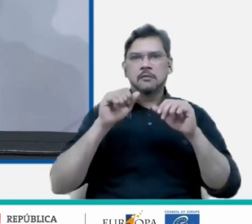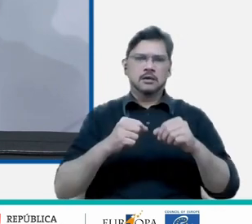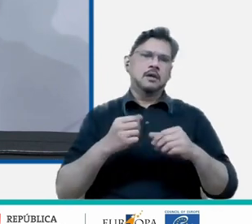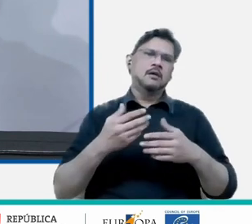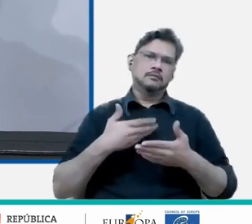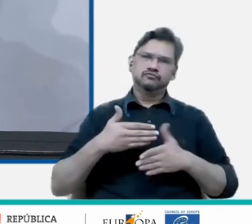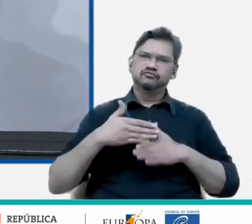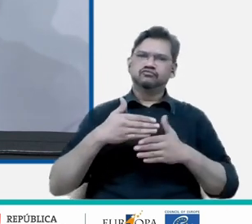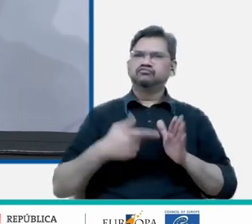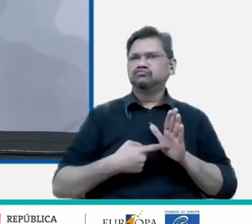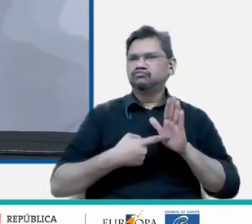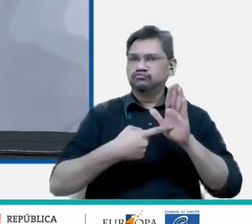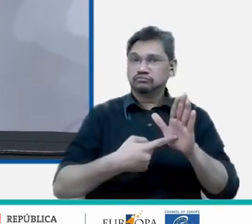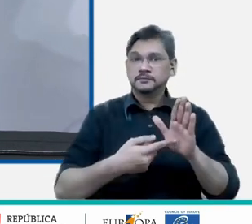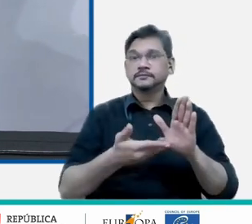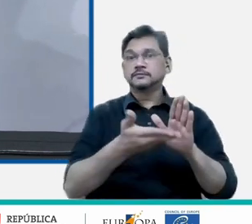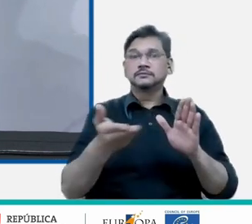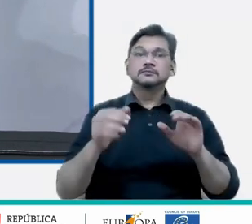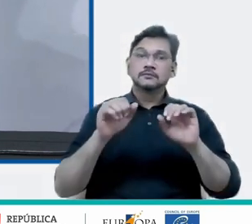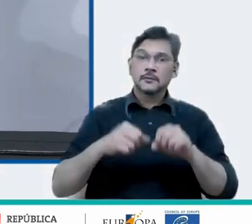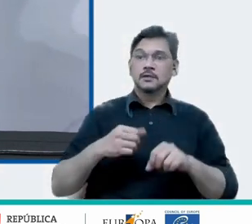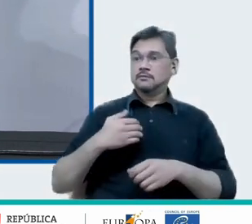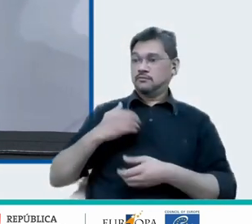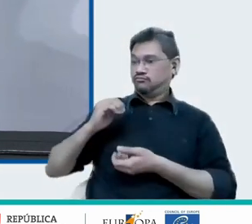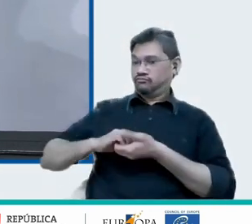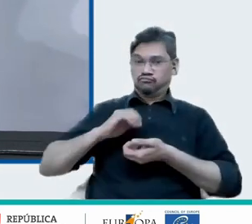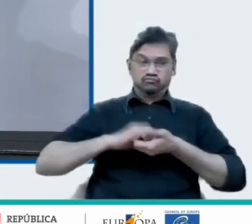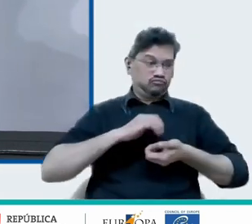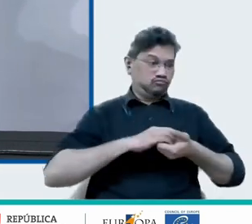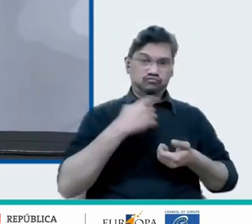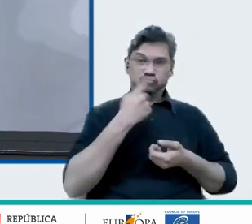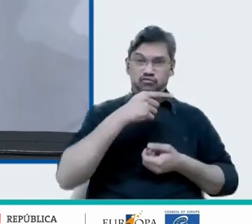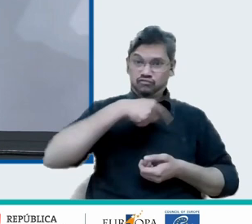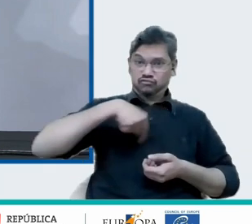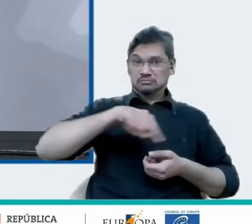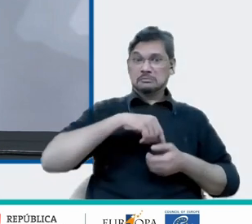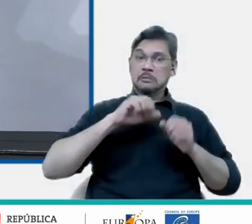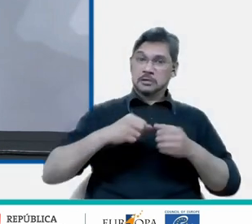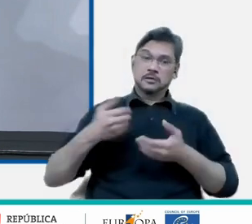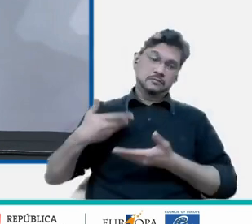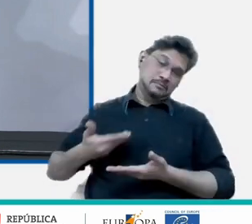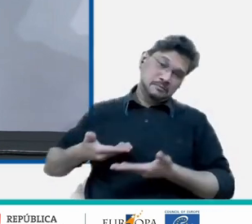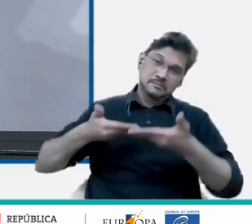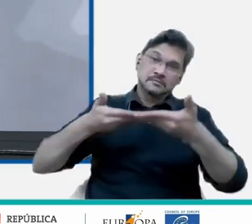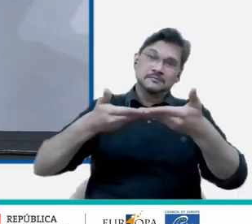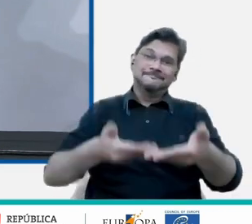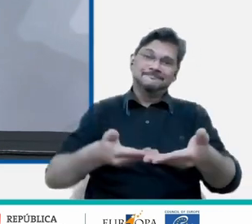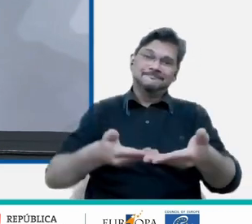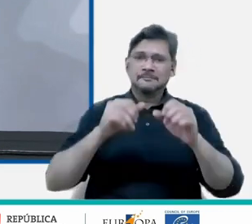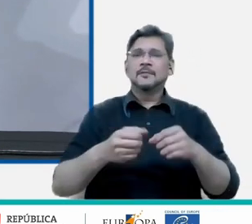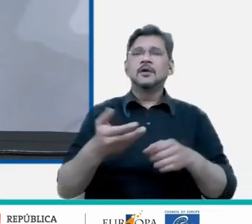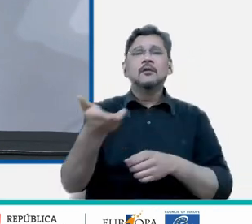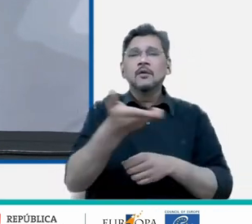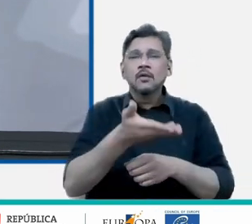know, the partners that can also contribute to the topic. And we will continuously, you know, of course,